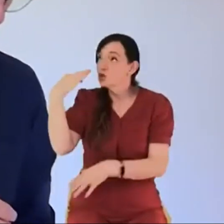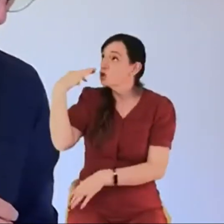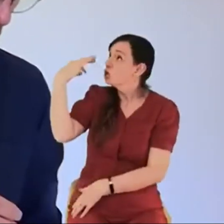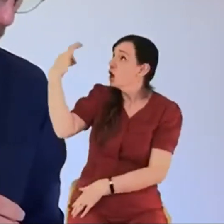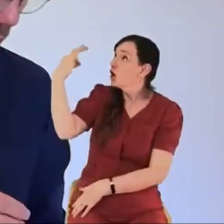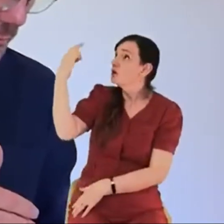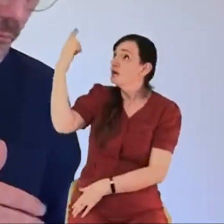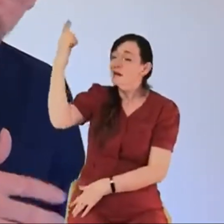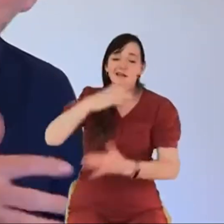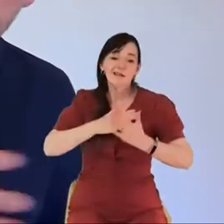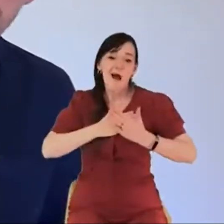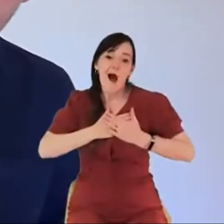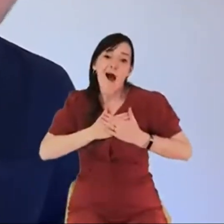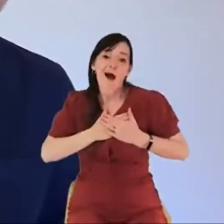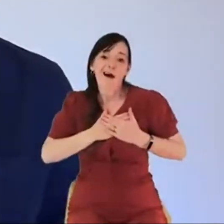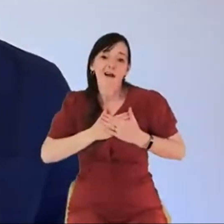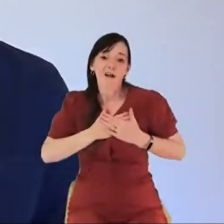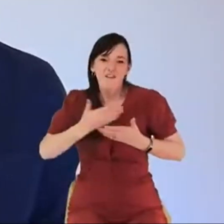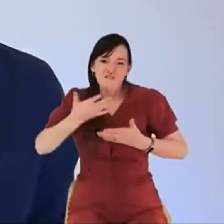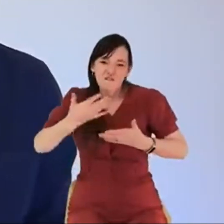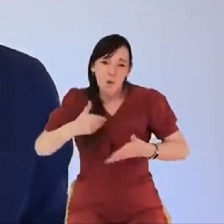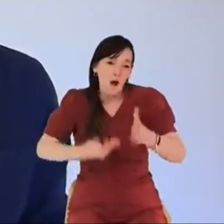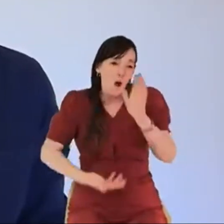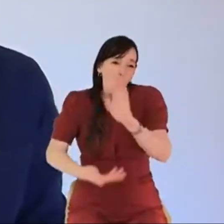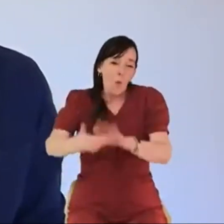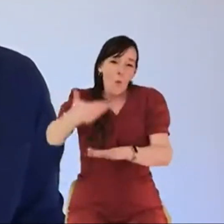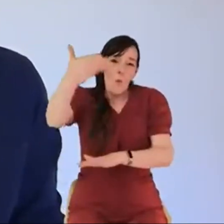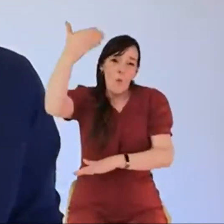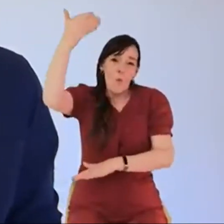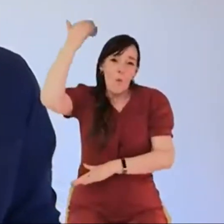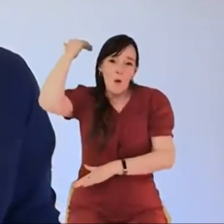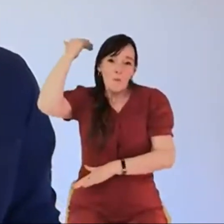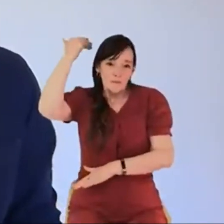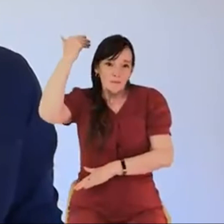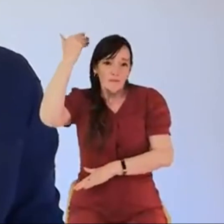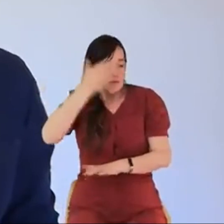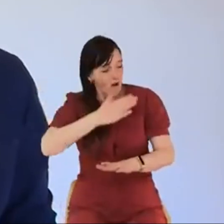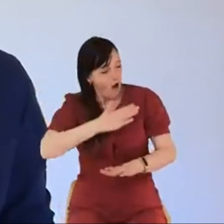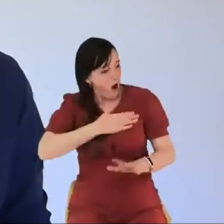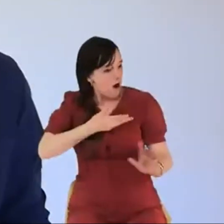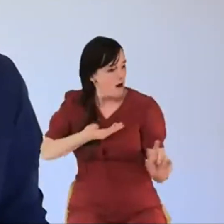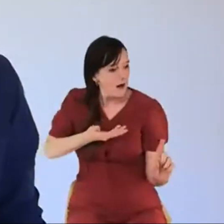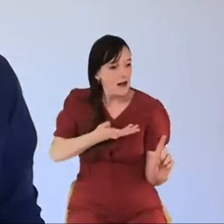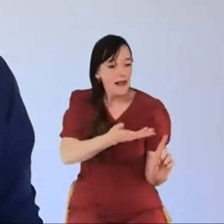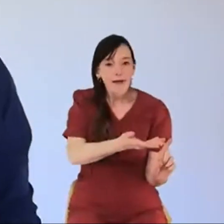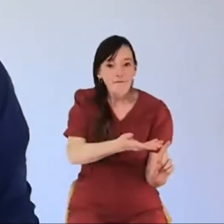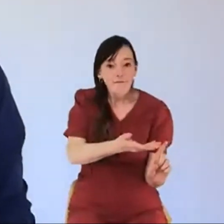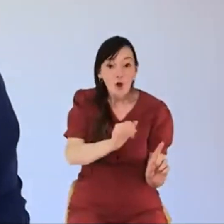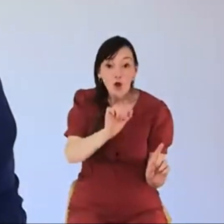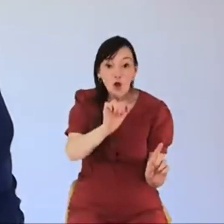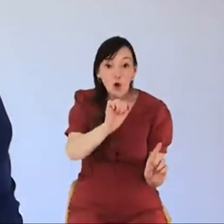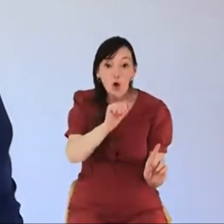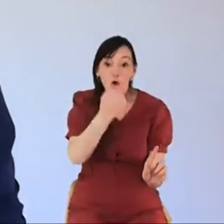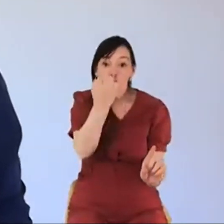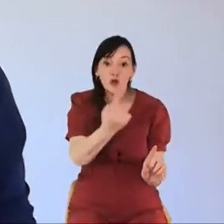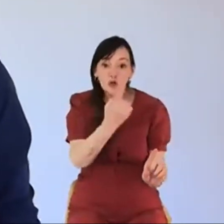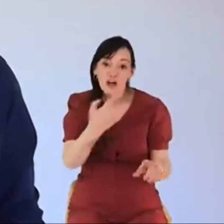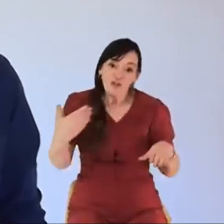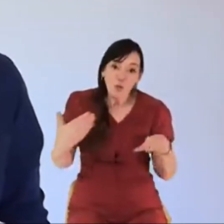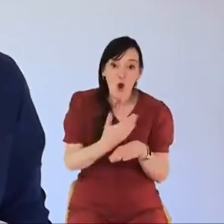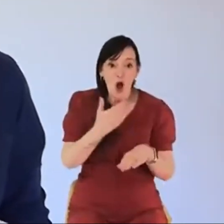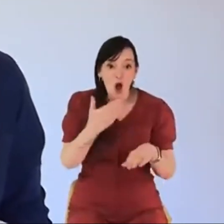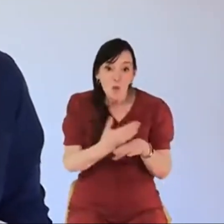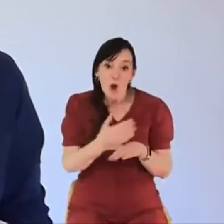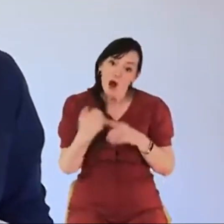you from the beginning there's nothing you did to deserve it